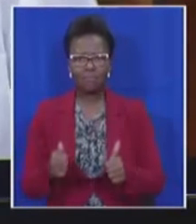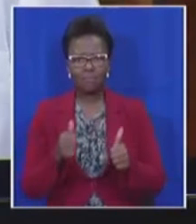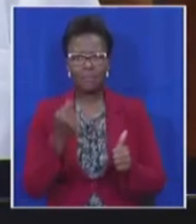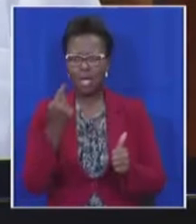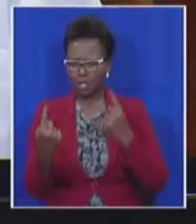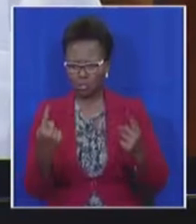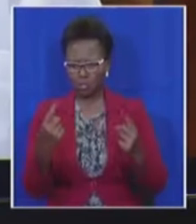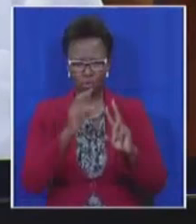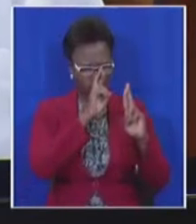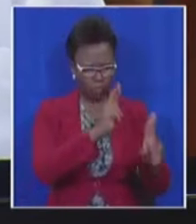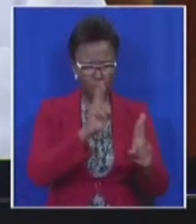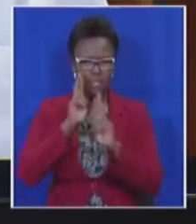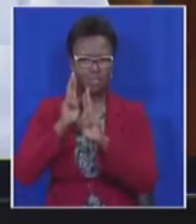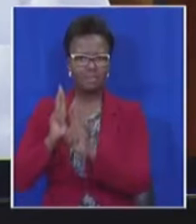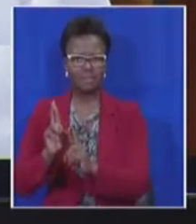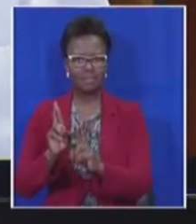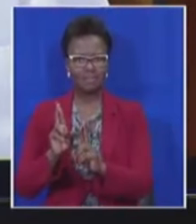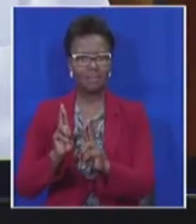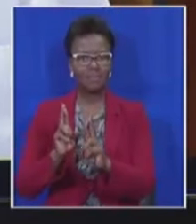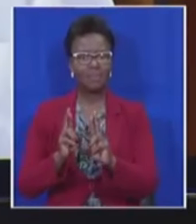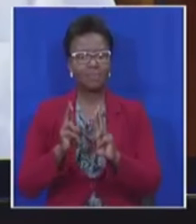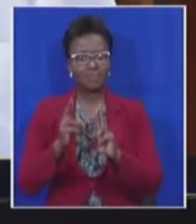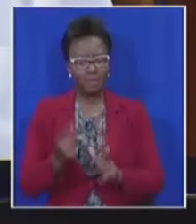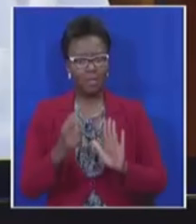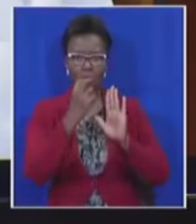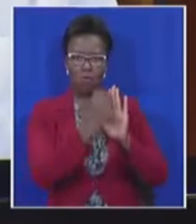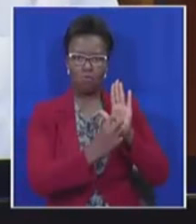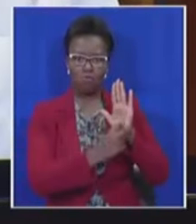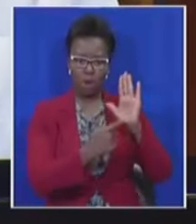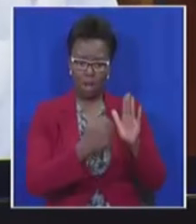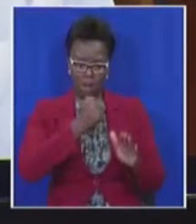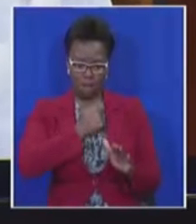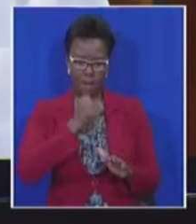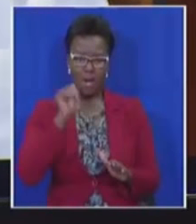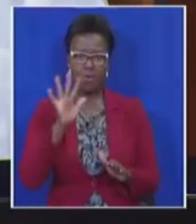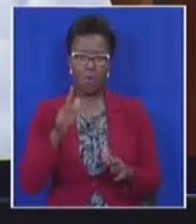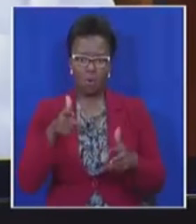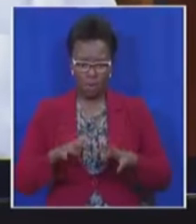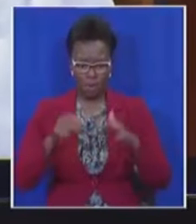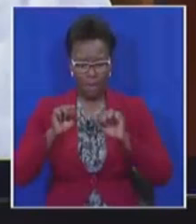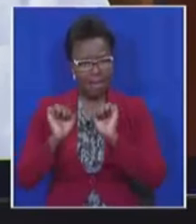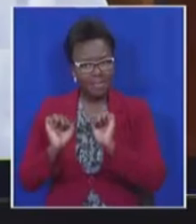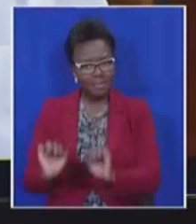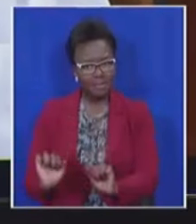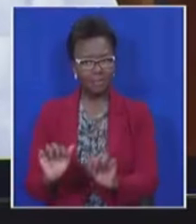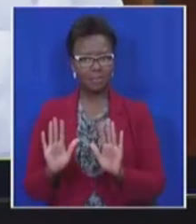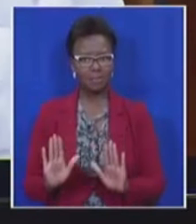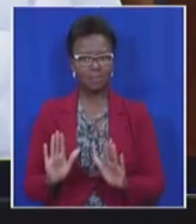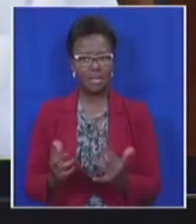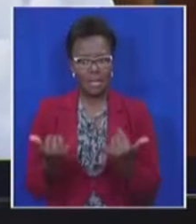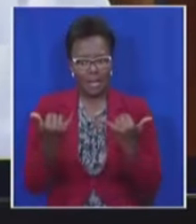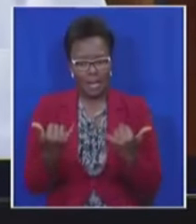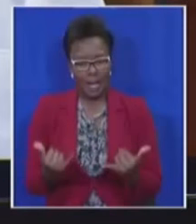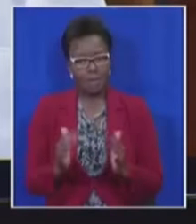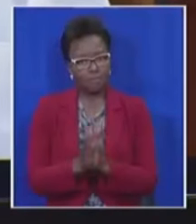another, are our rules, Honourable Members. They are not mine. They are the House's rules, and when we request you